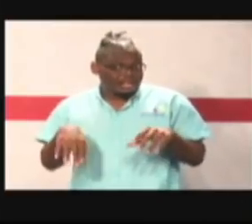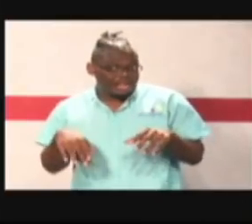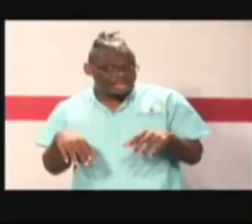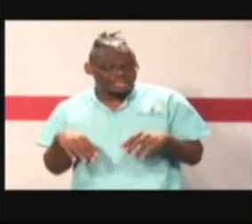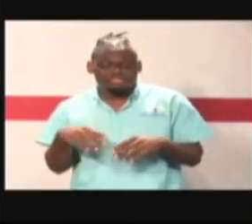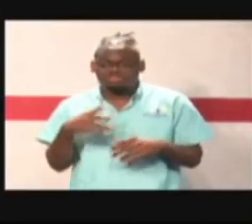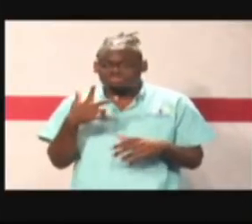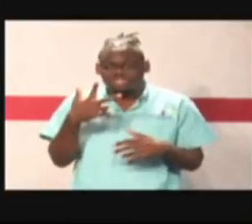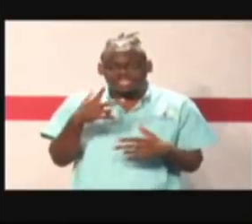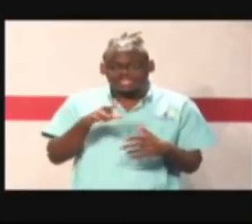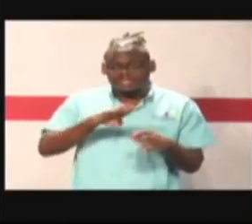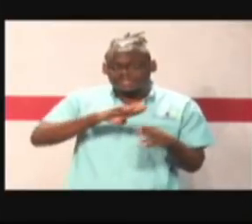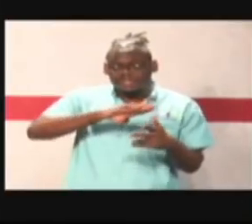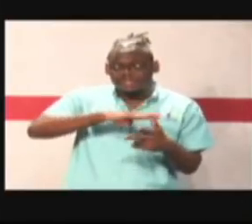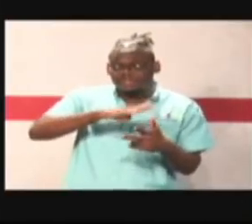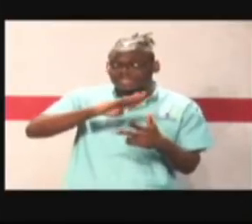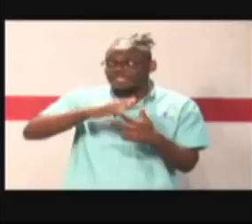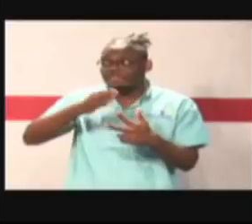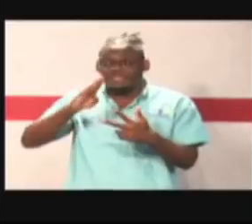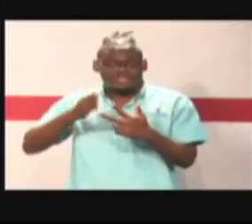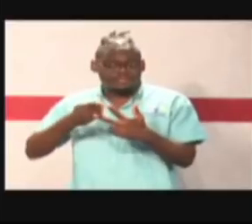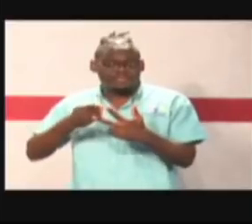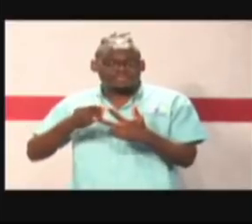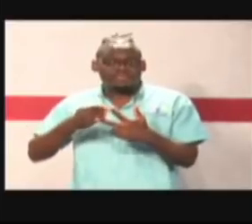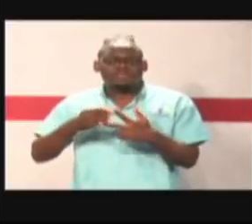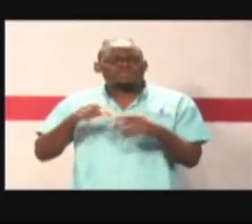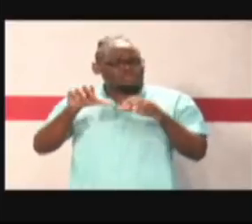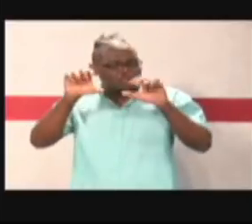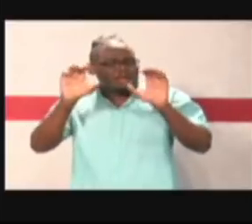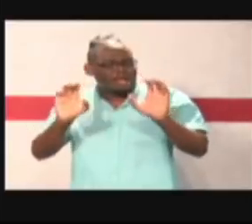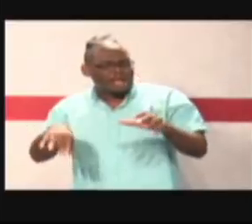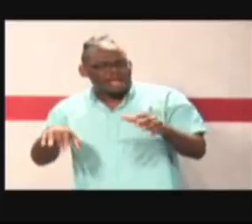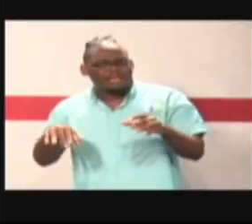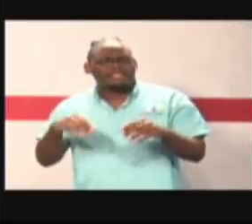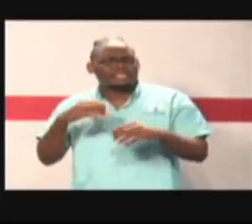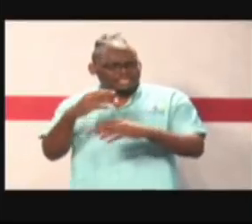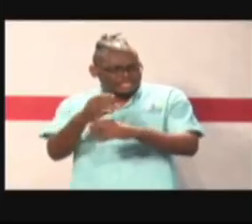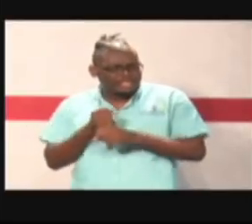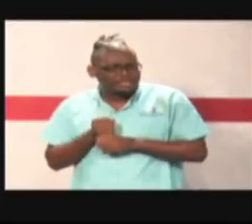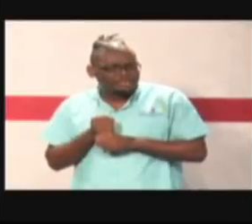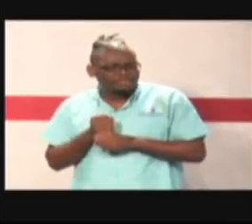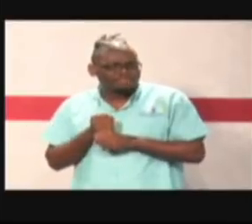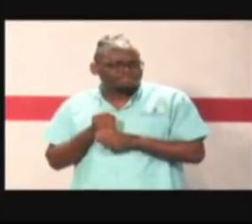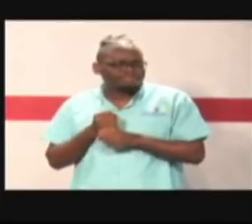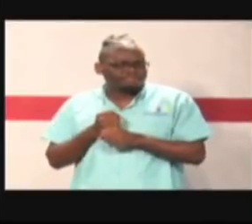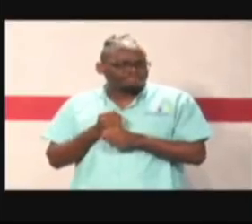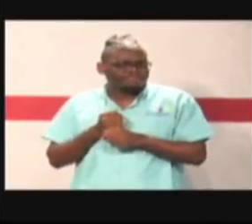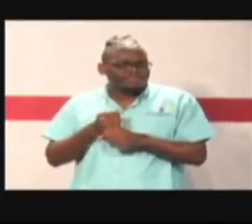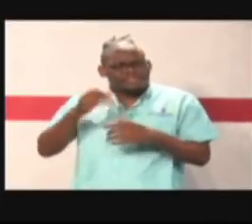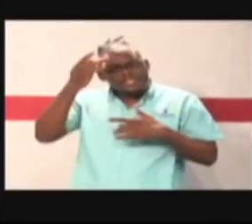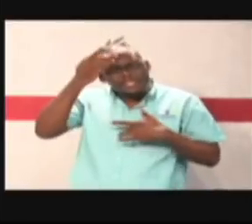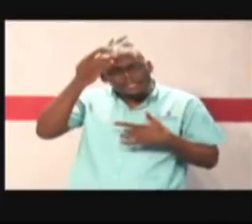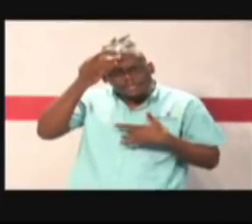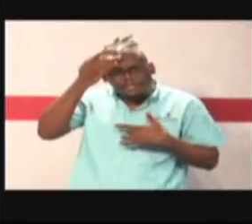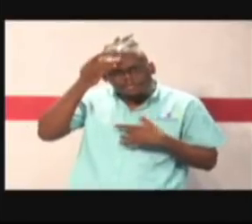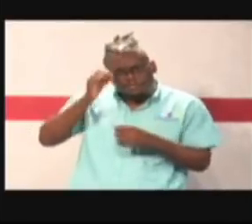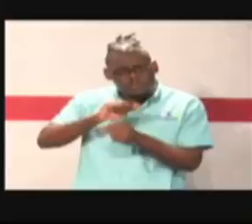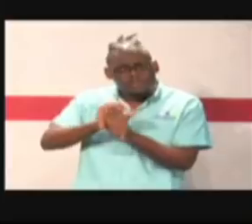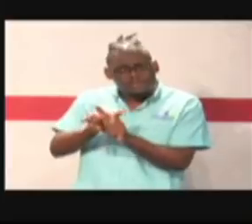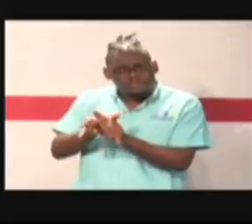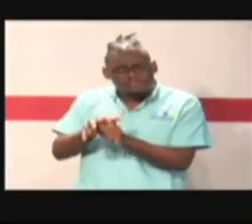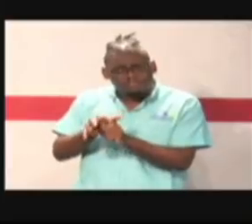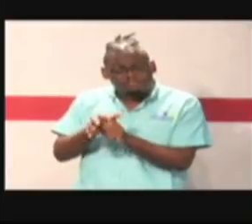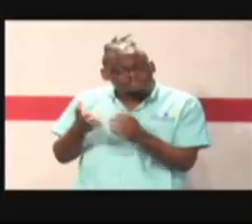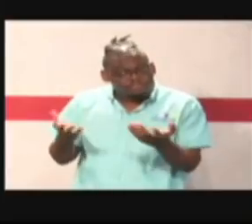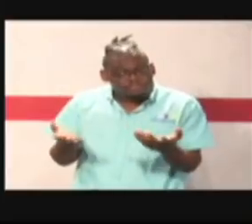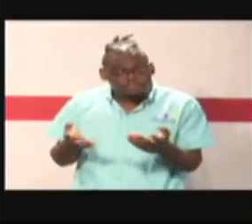serious complications from COVID-19 than persons without diabetes. That has been scientifically proven.